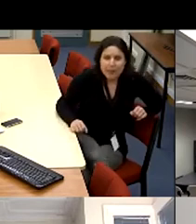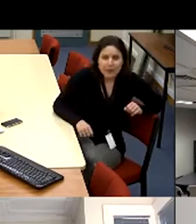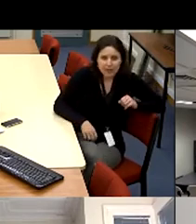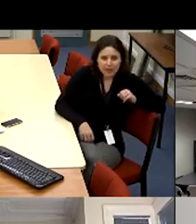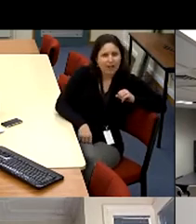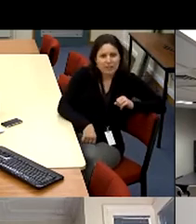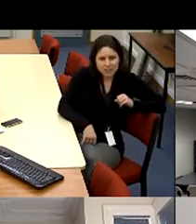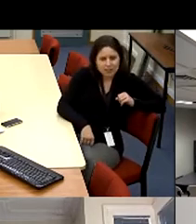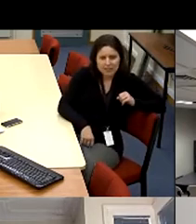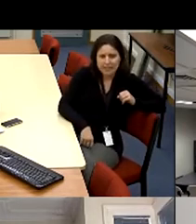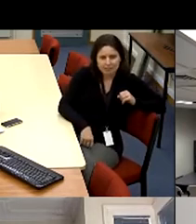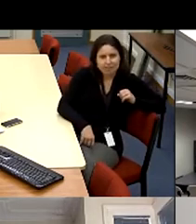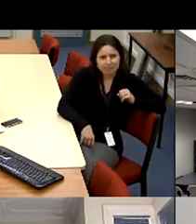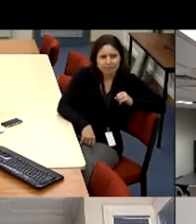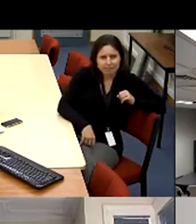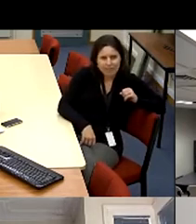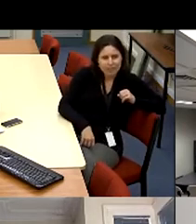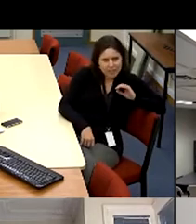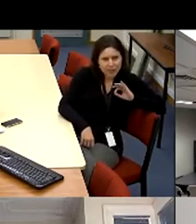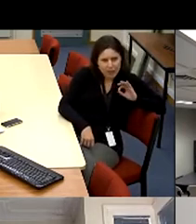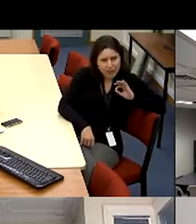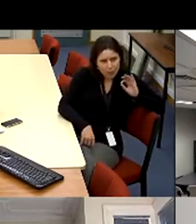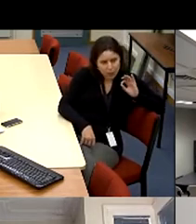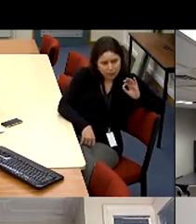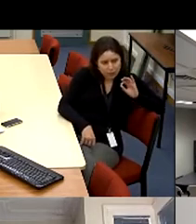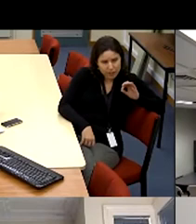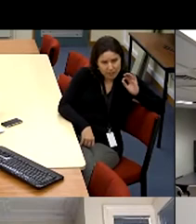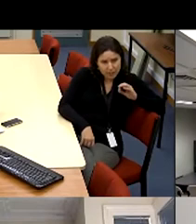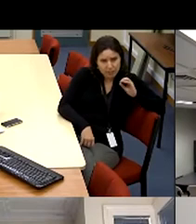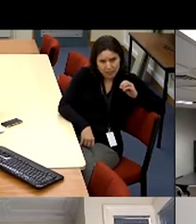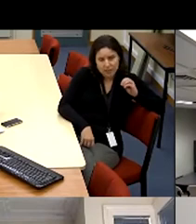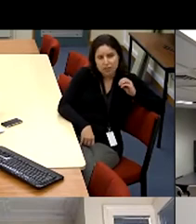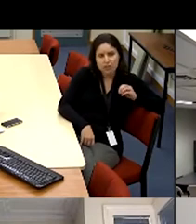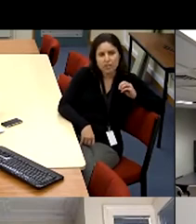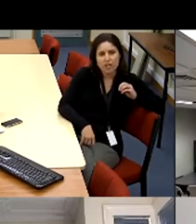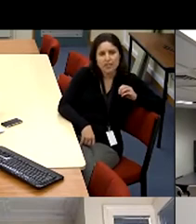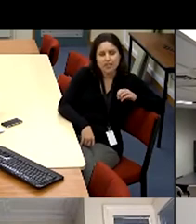so yeah, it was interesting. Interesting the way that word refugee has been